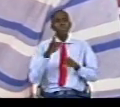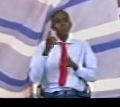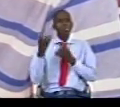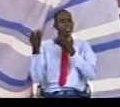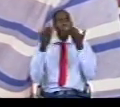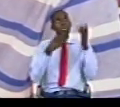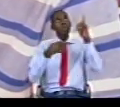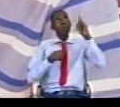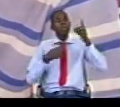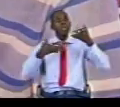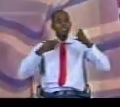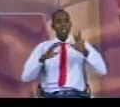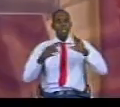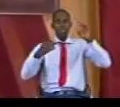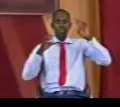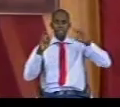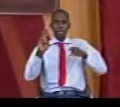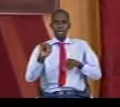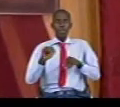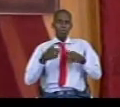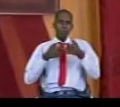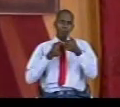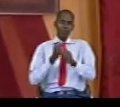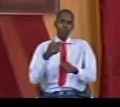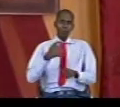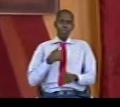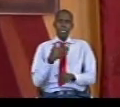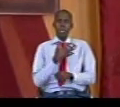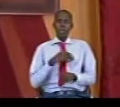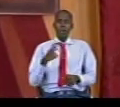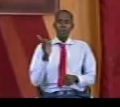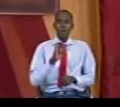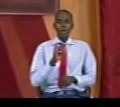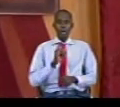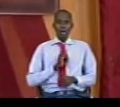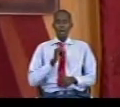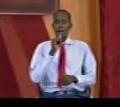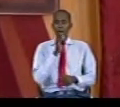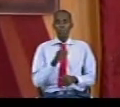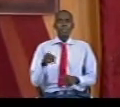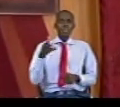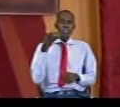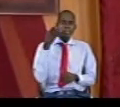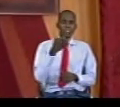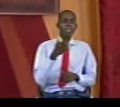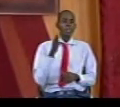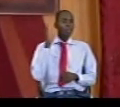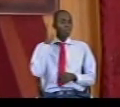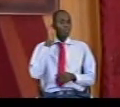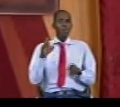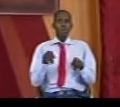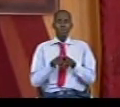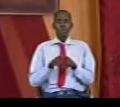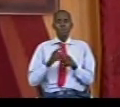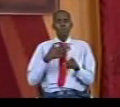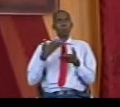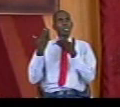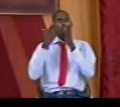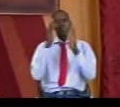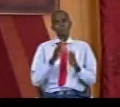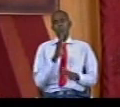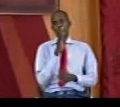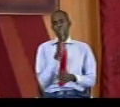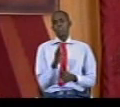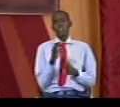And where I am, there shall also my servant be. See that? He's in